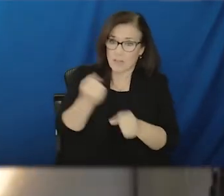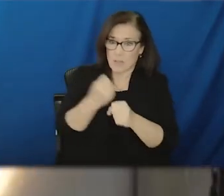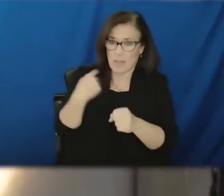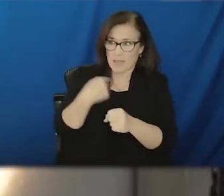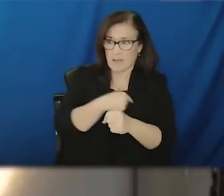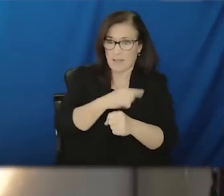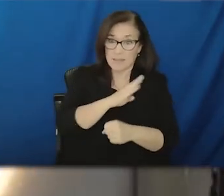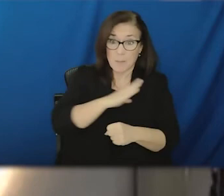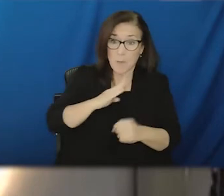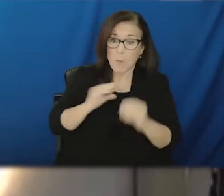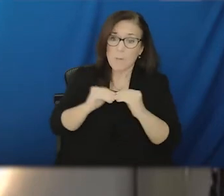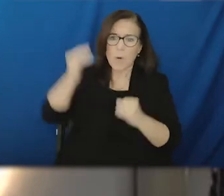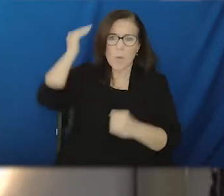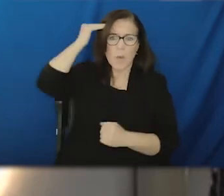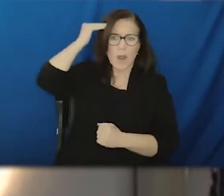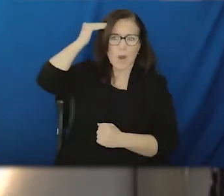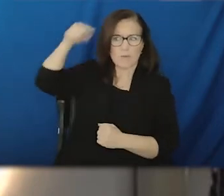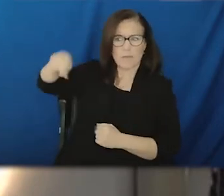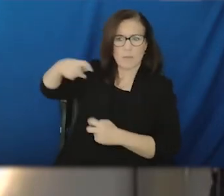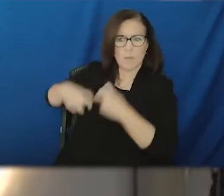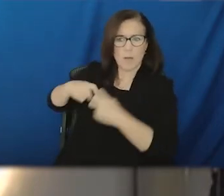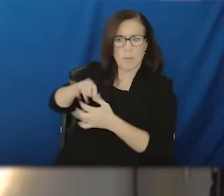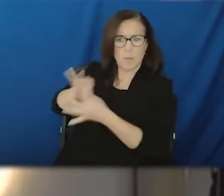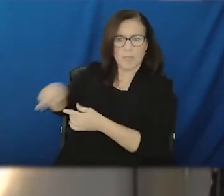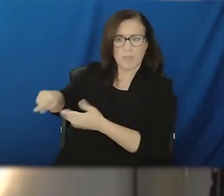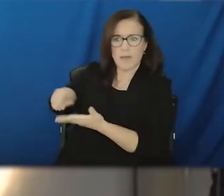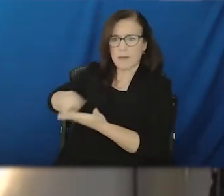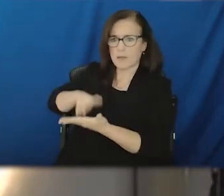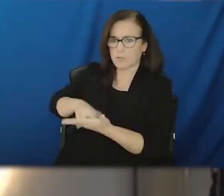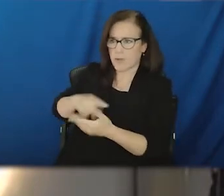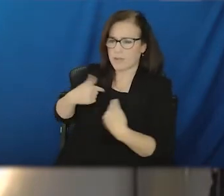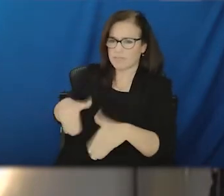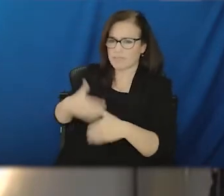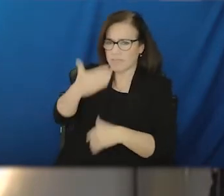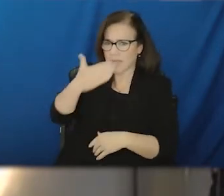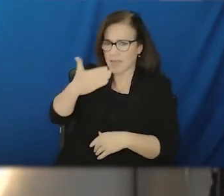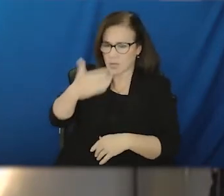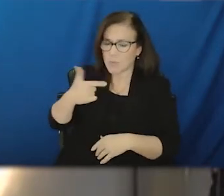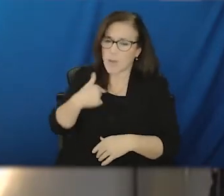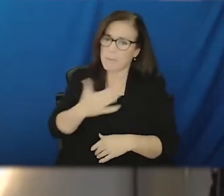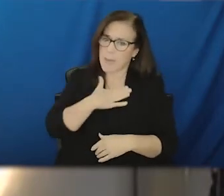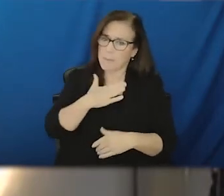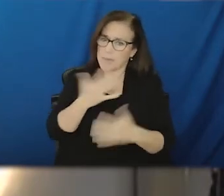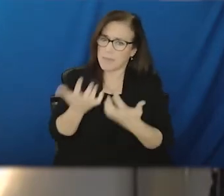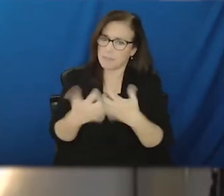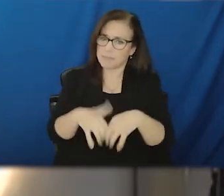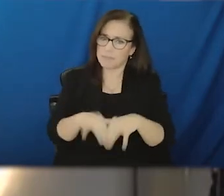with that contract. So thank you very much, and I'm proud to support this.